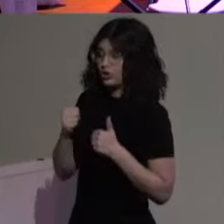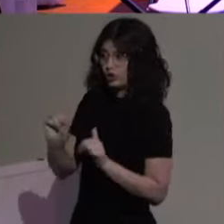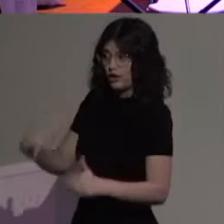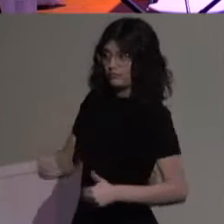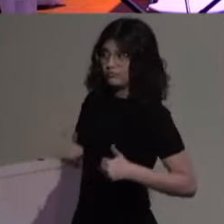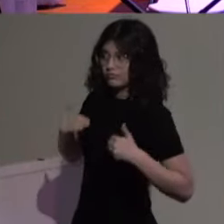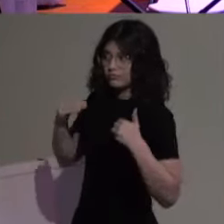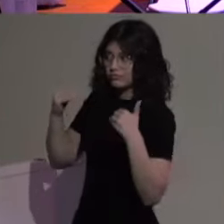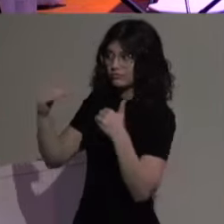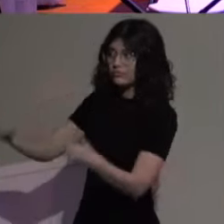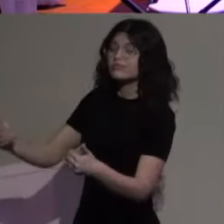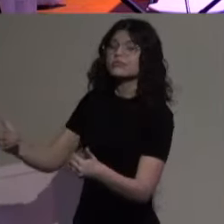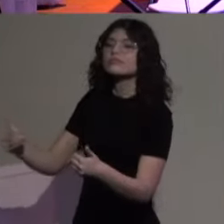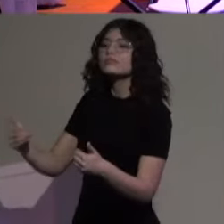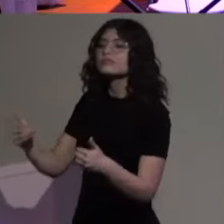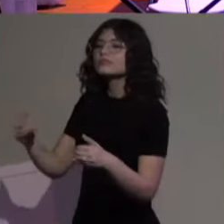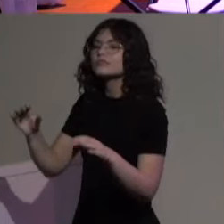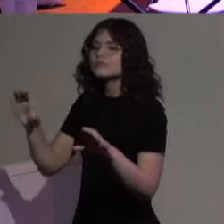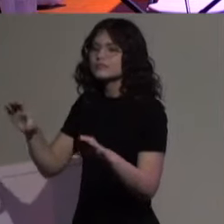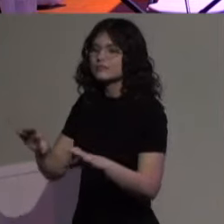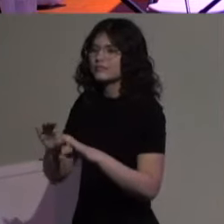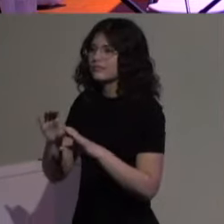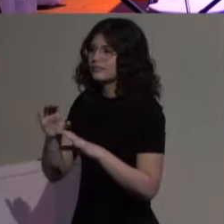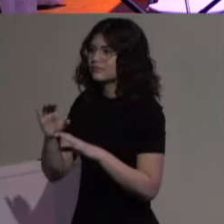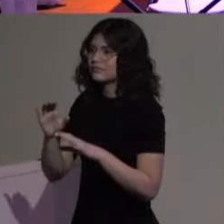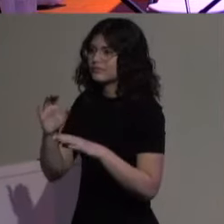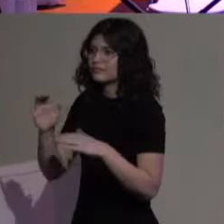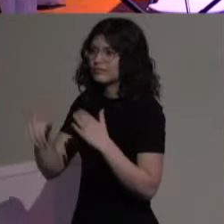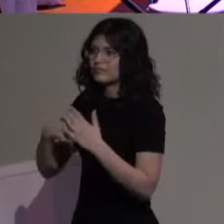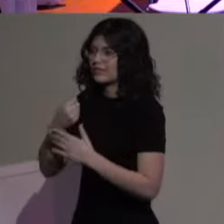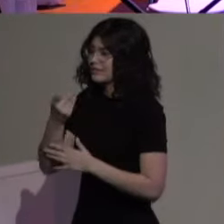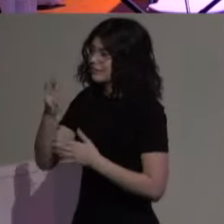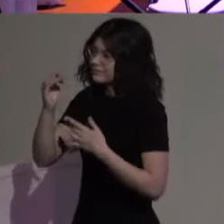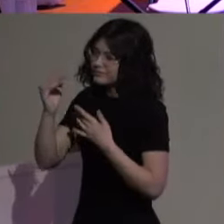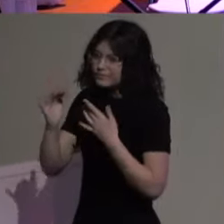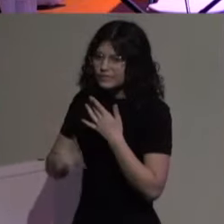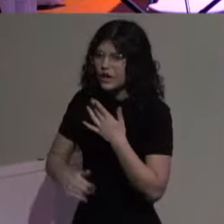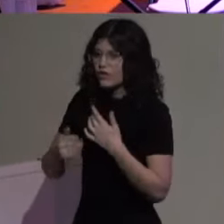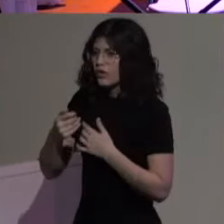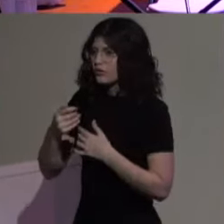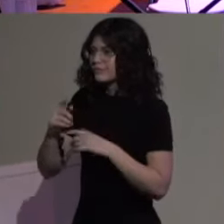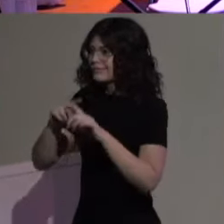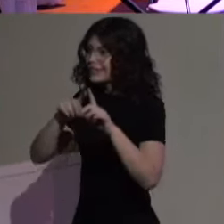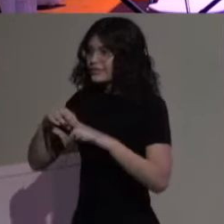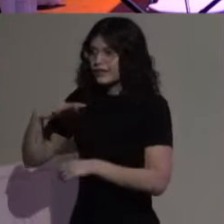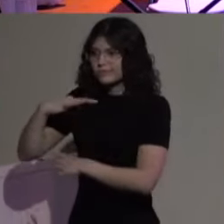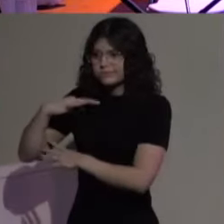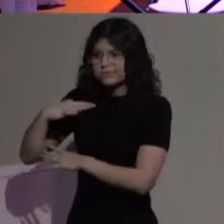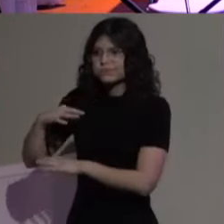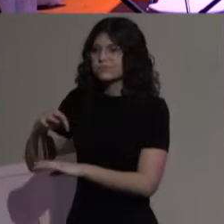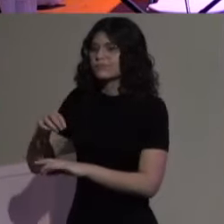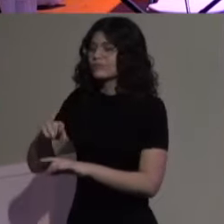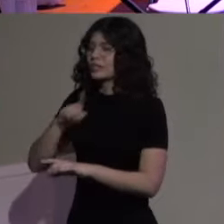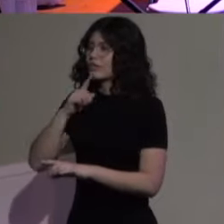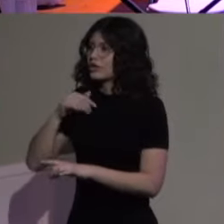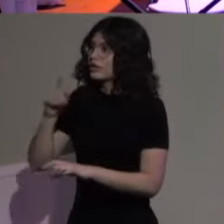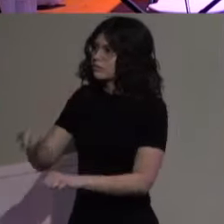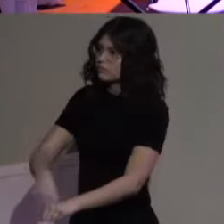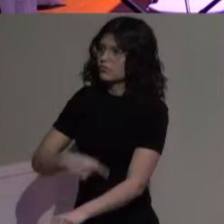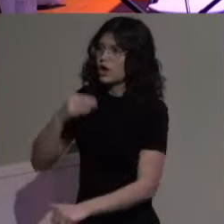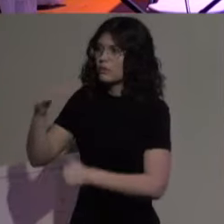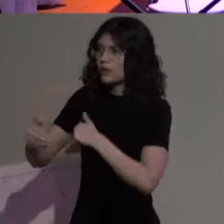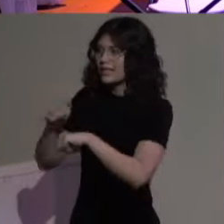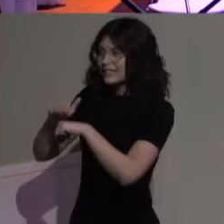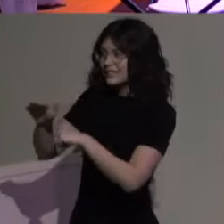it, and then went through a myriad of candidates, and she had to go through a long process of just sending videos